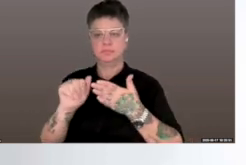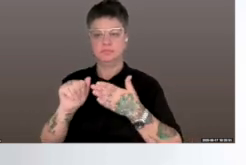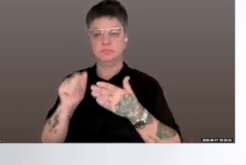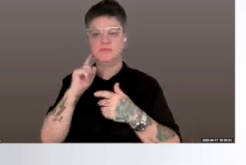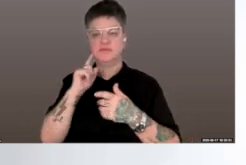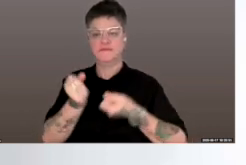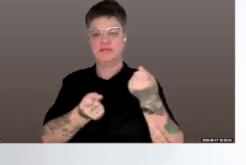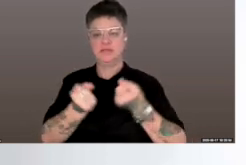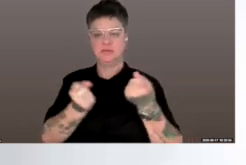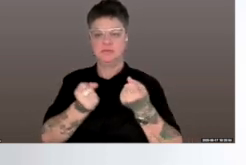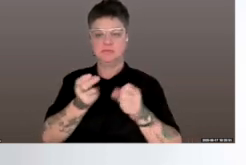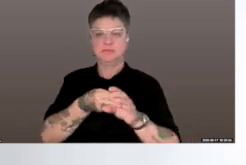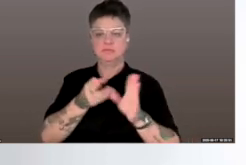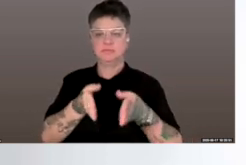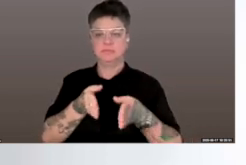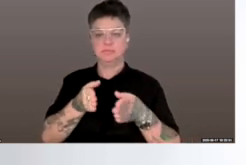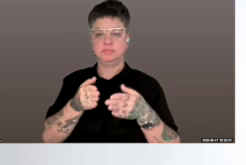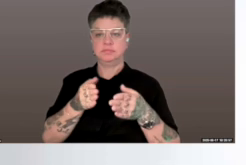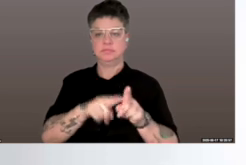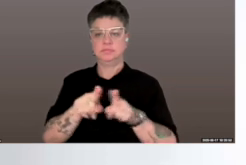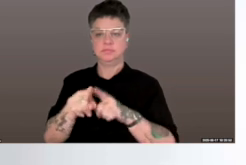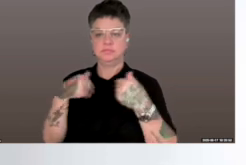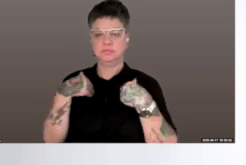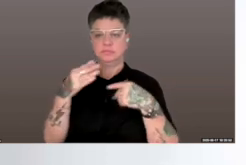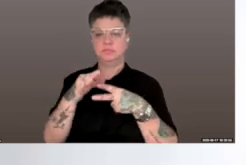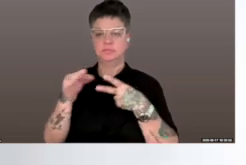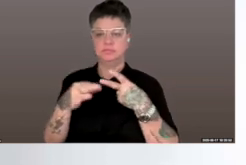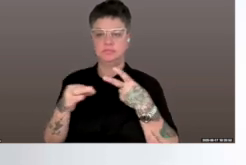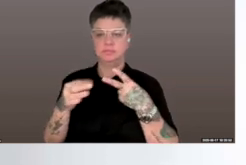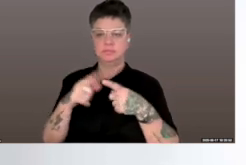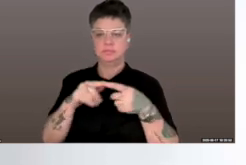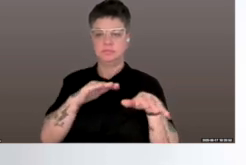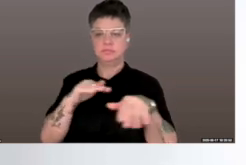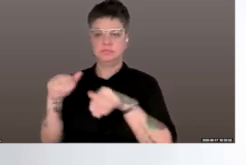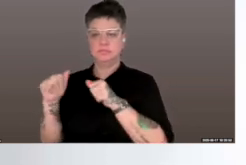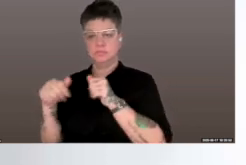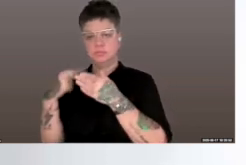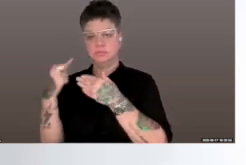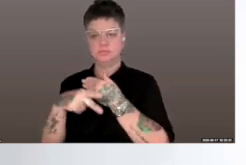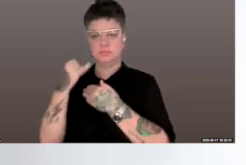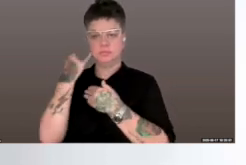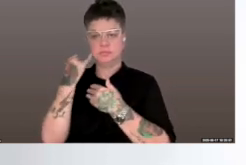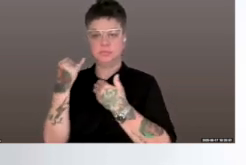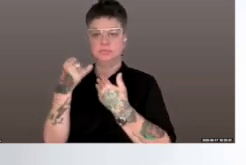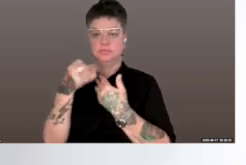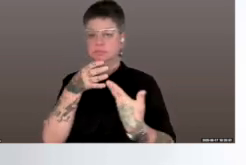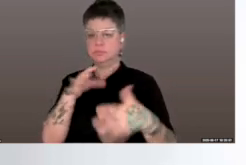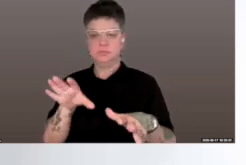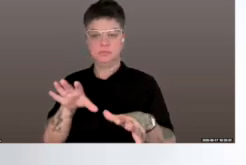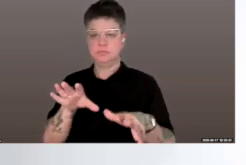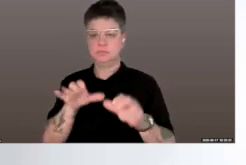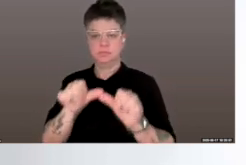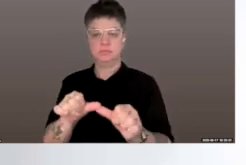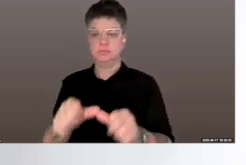Transportation accommodations are in development to assure that the participant does not experience a gap in